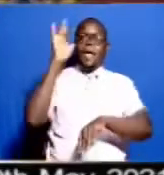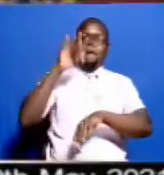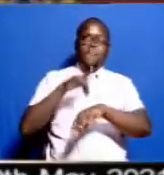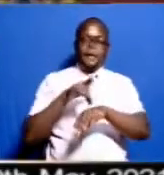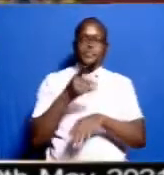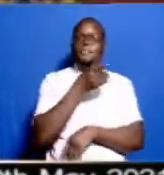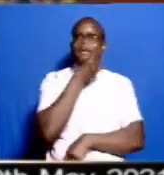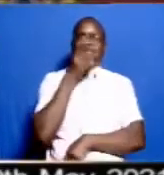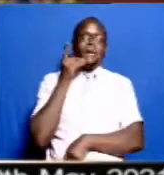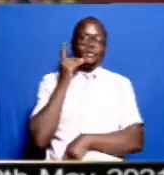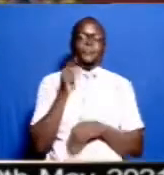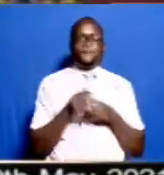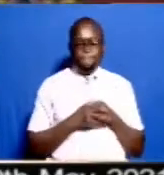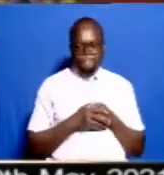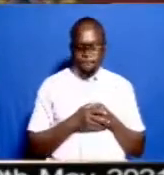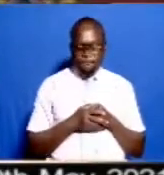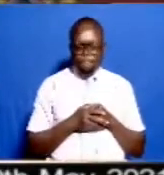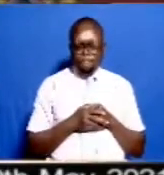of drought.